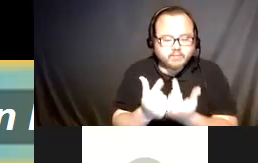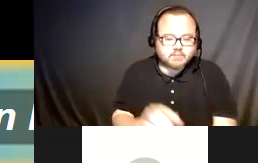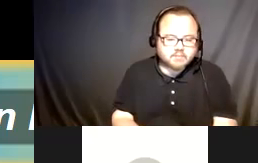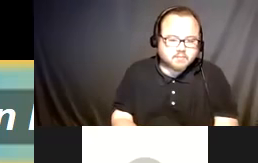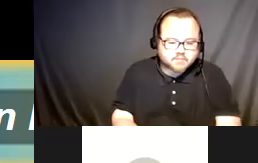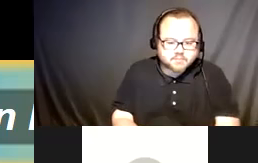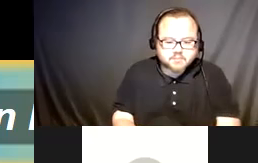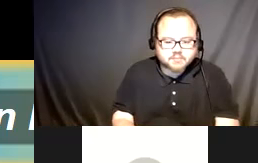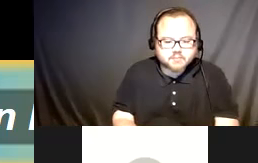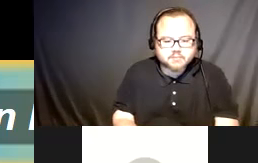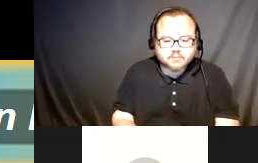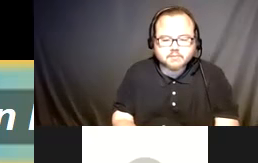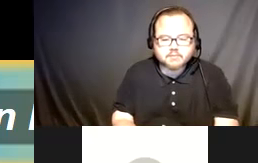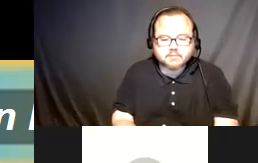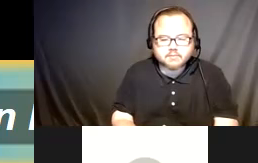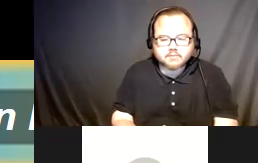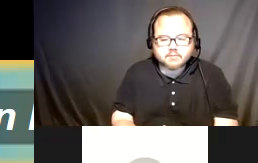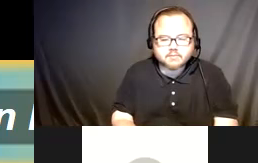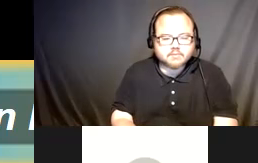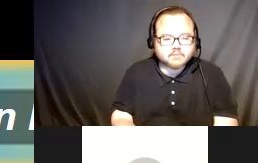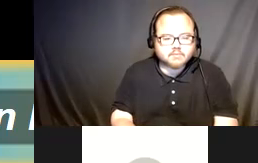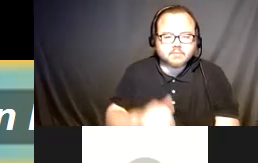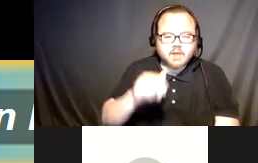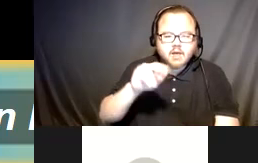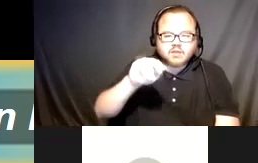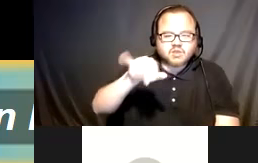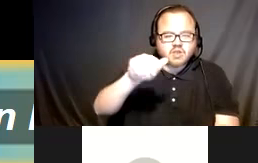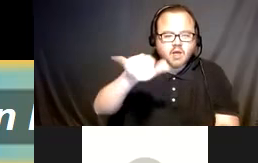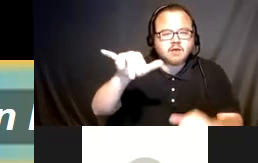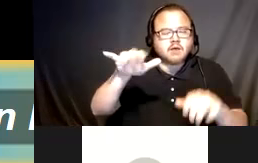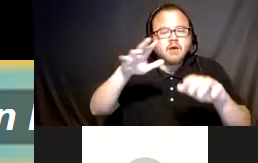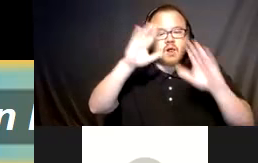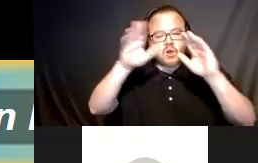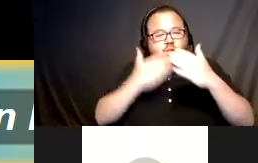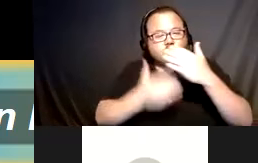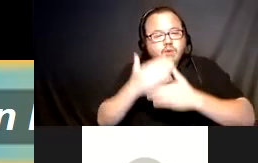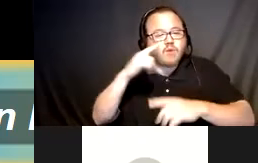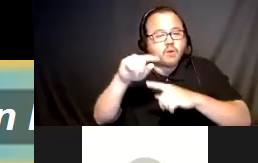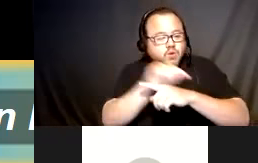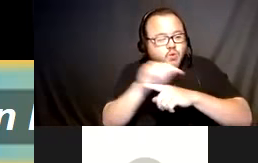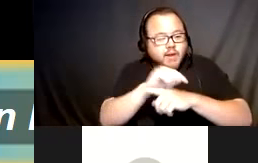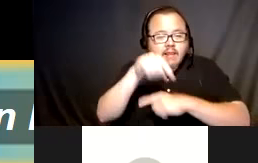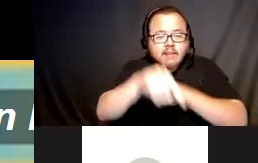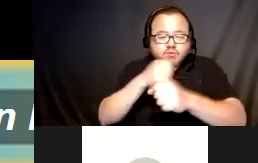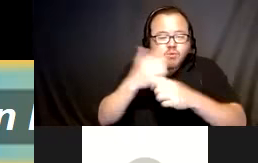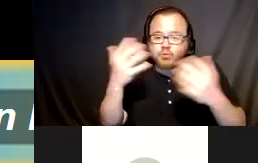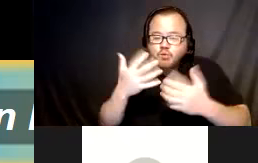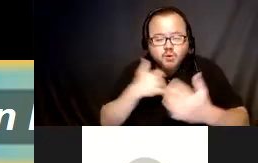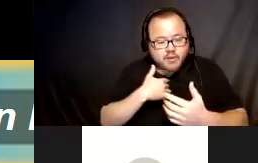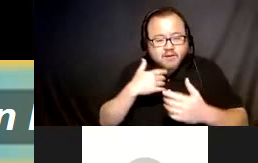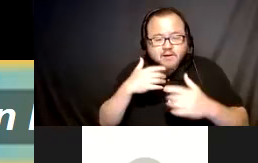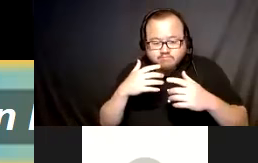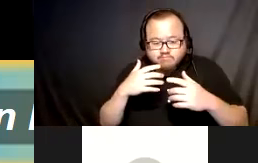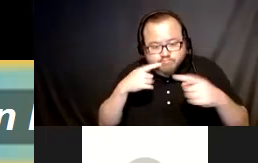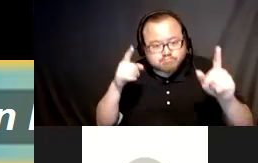Andrea Deaton. All right. Good morning, everyone. For trainings this year, some of the things we were able to do